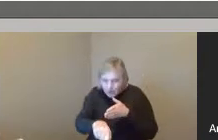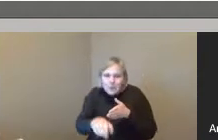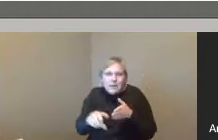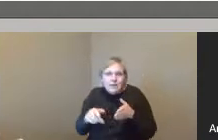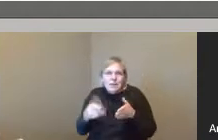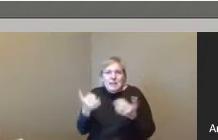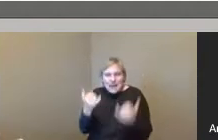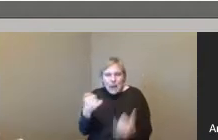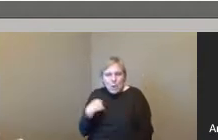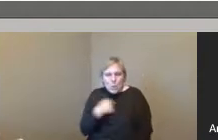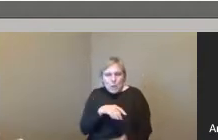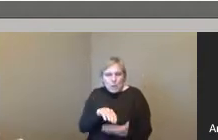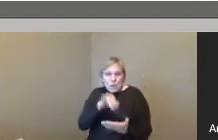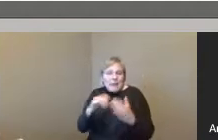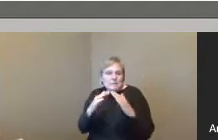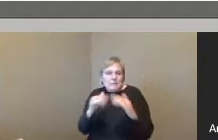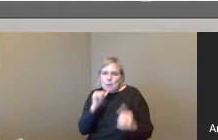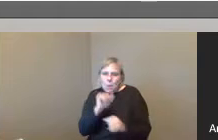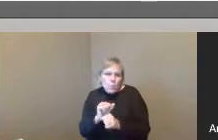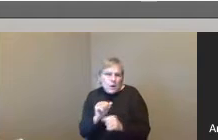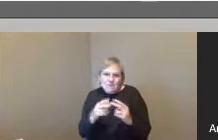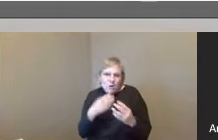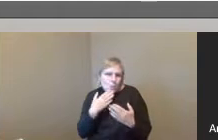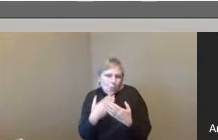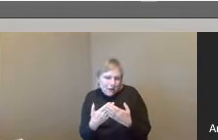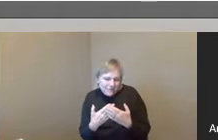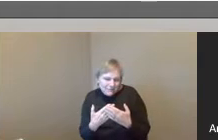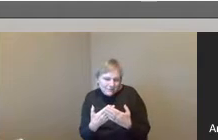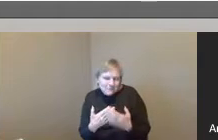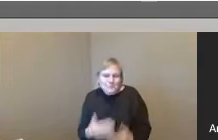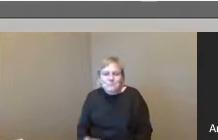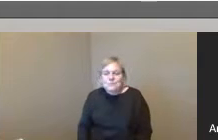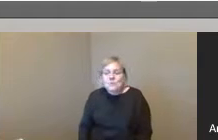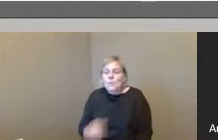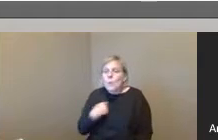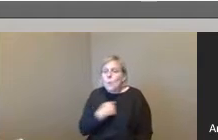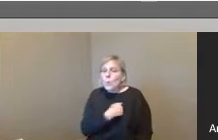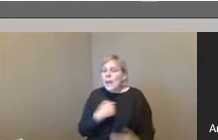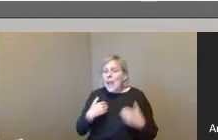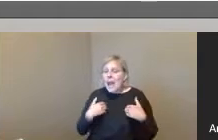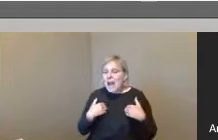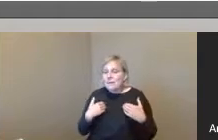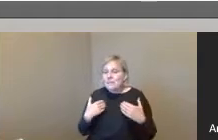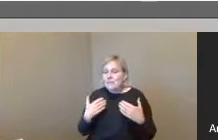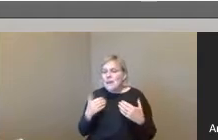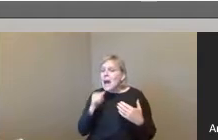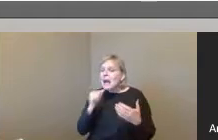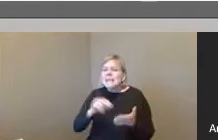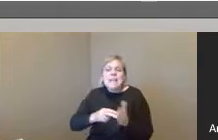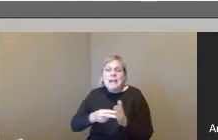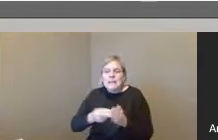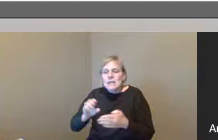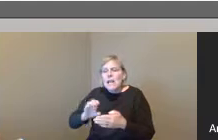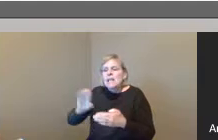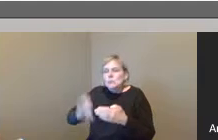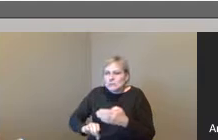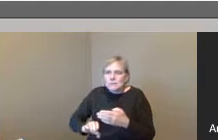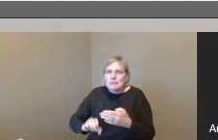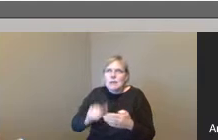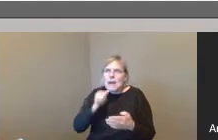we've now learned that system doesn't work very well. And we have unintended consequences. I'll call